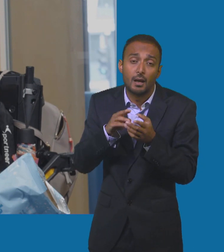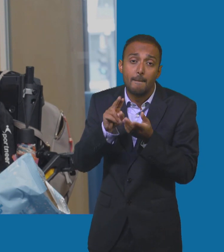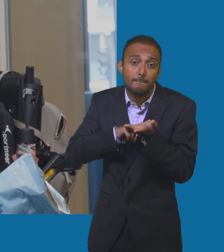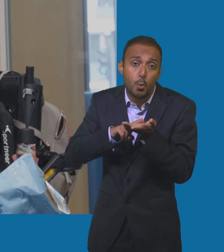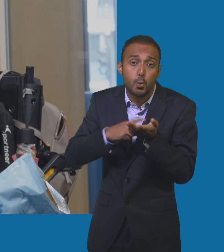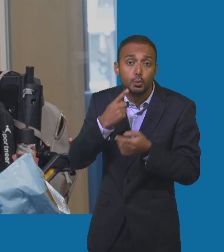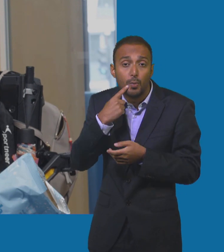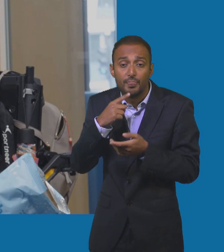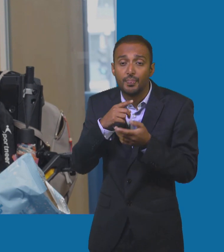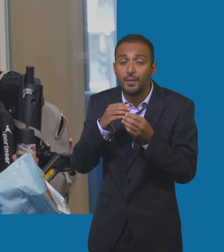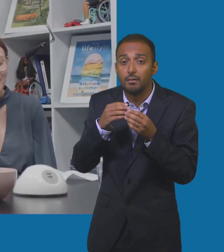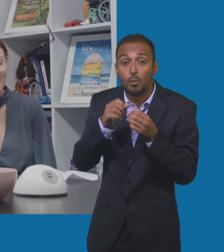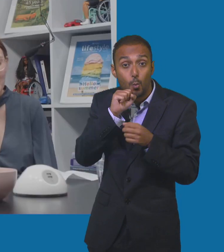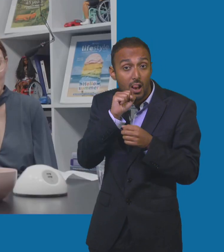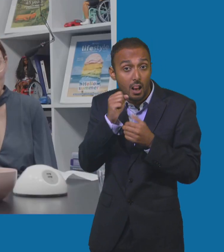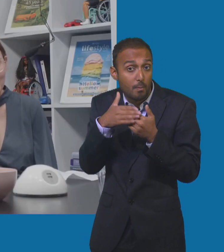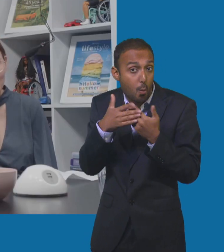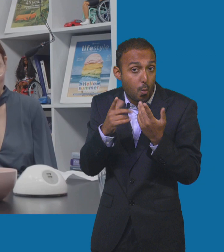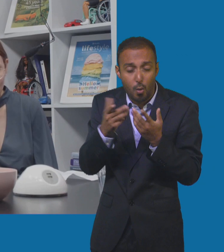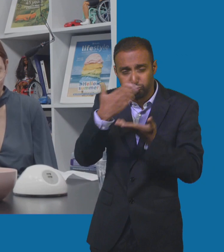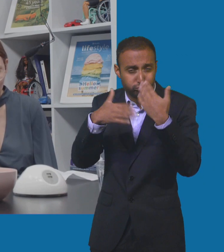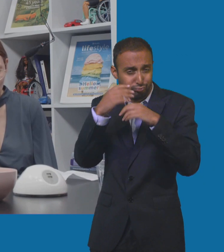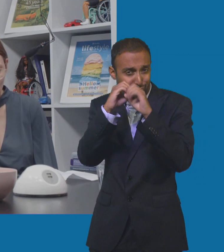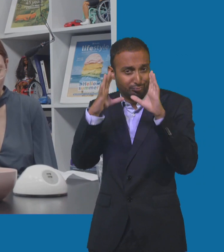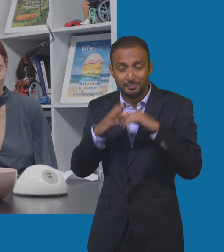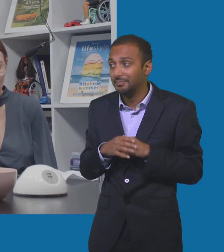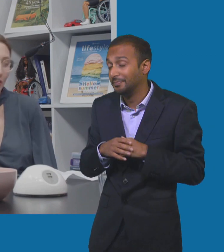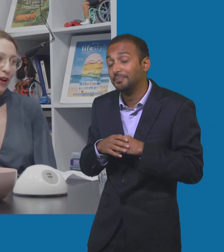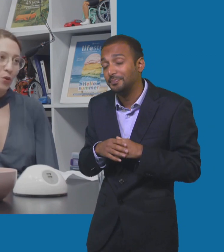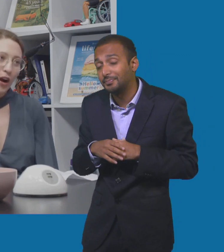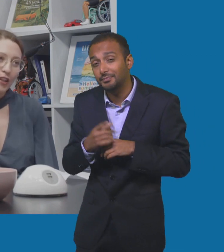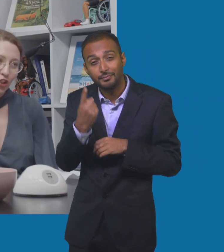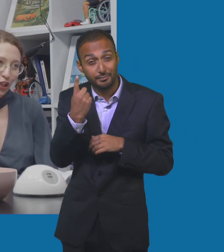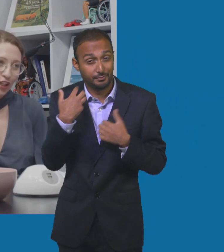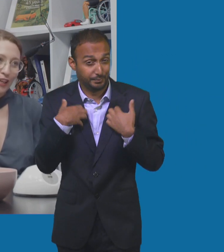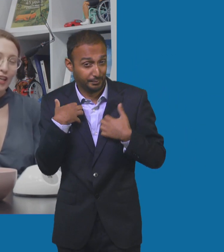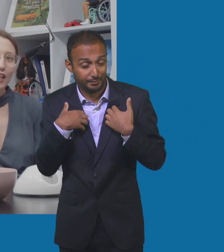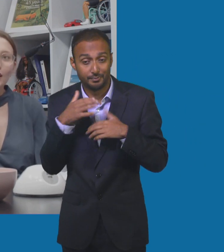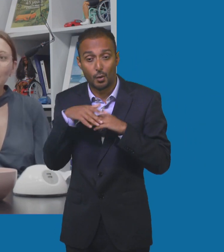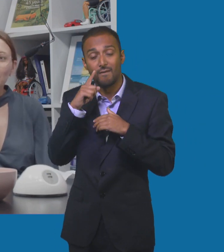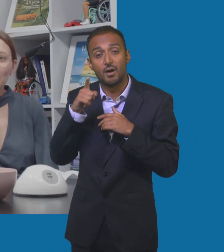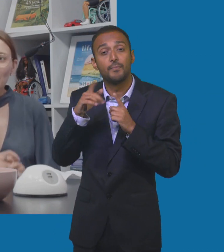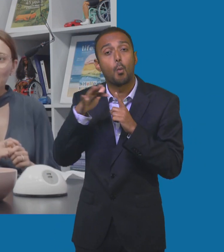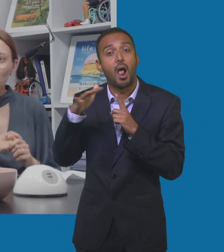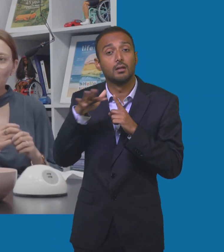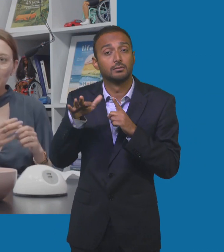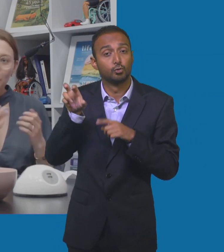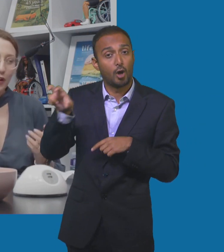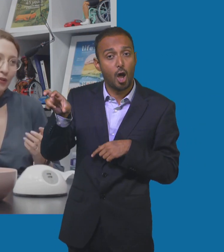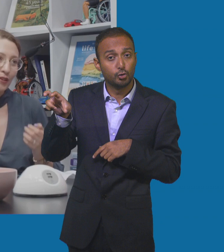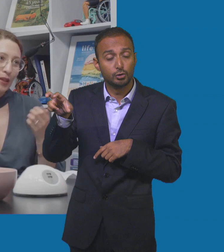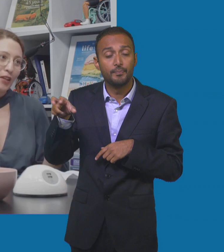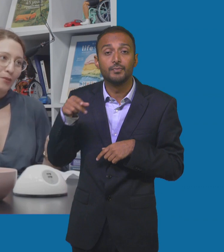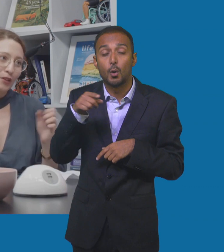or enlighten us? Yes, of course. One exciting development we're seeing is around wireless charging. So if you think about the equivalent